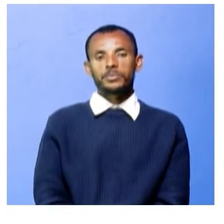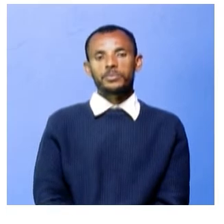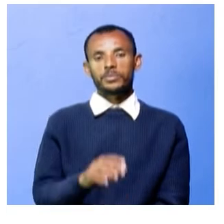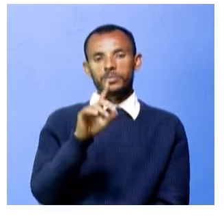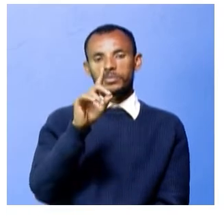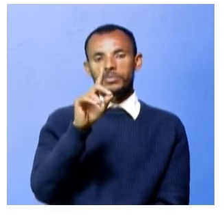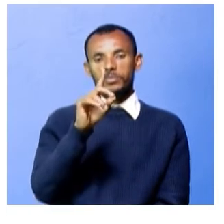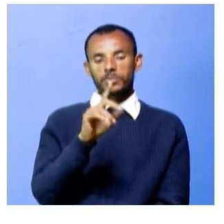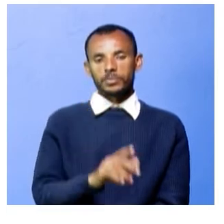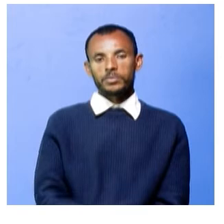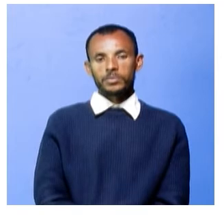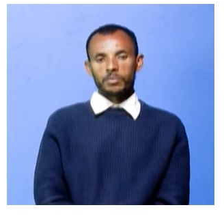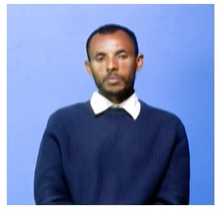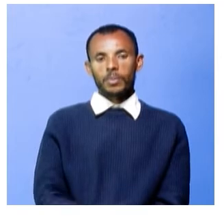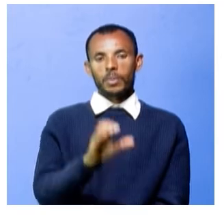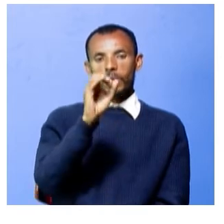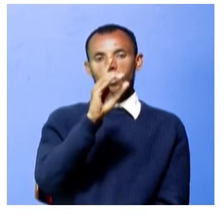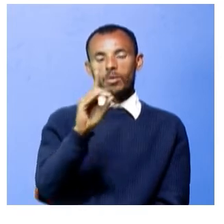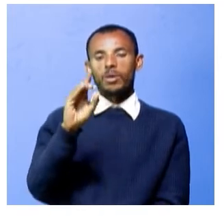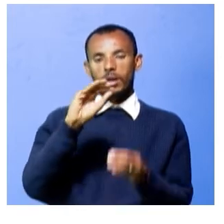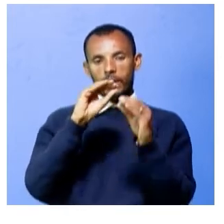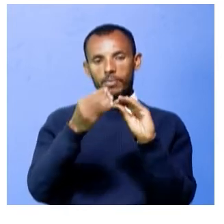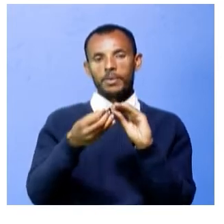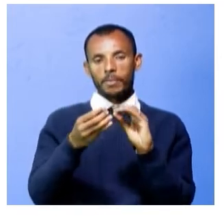1, an odd number,